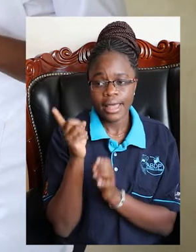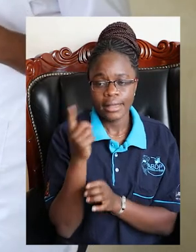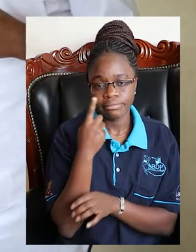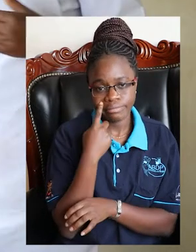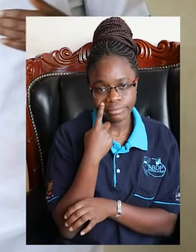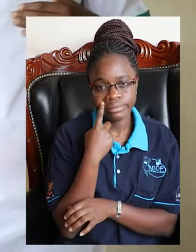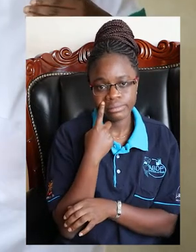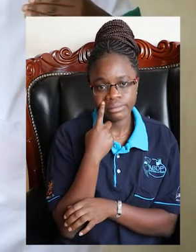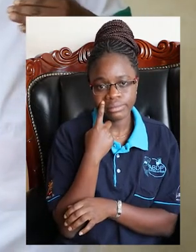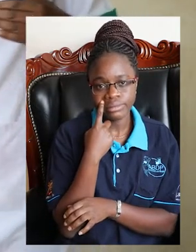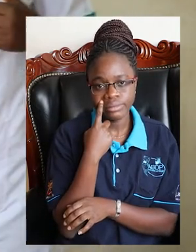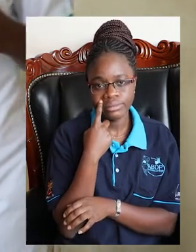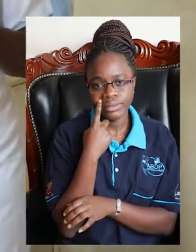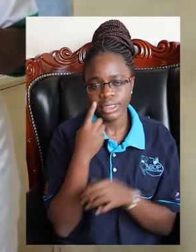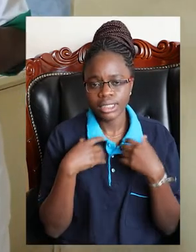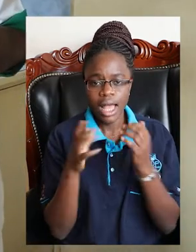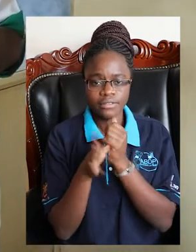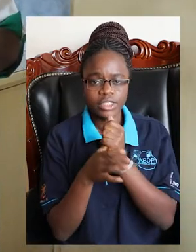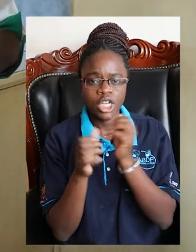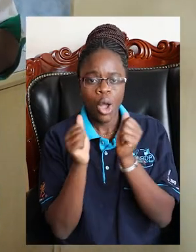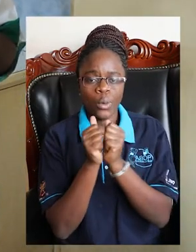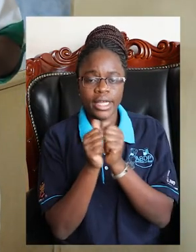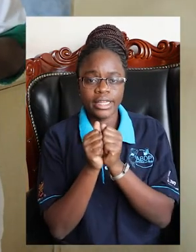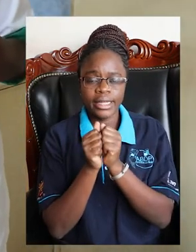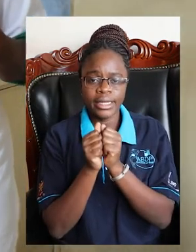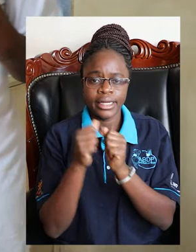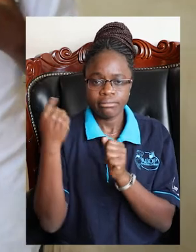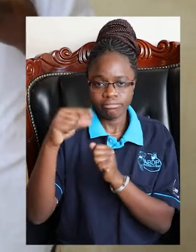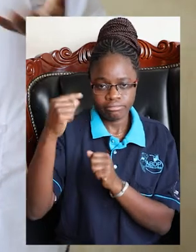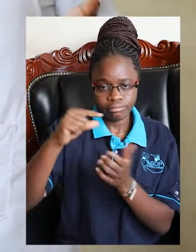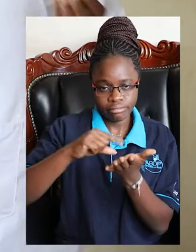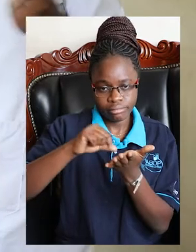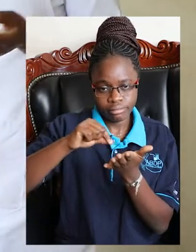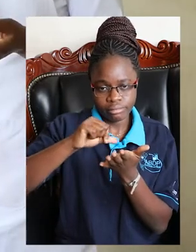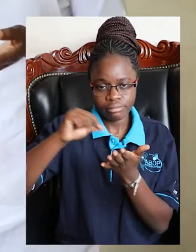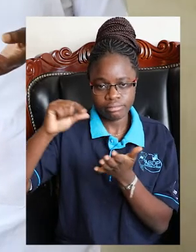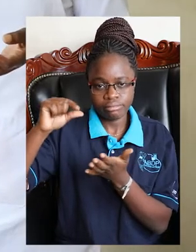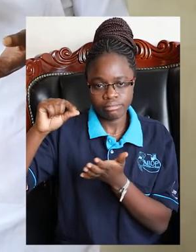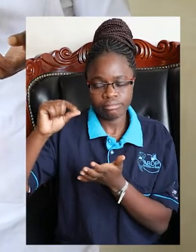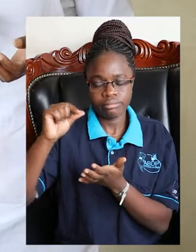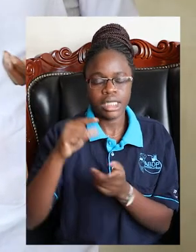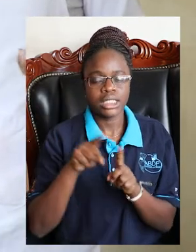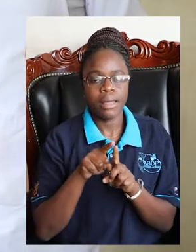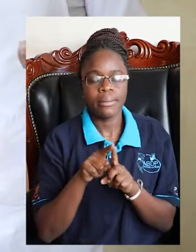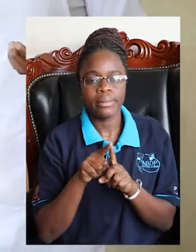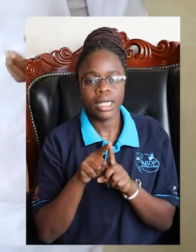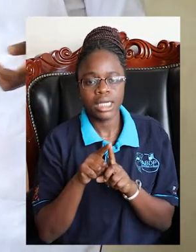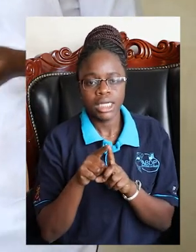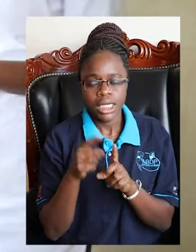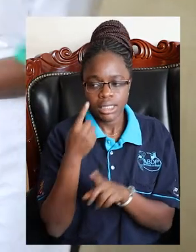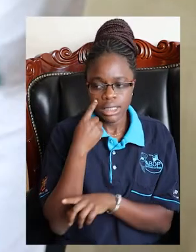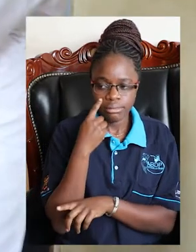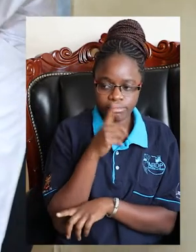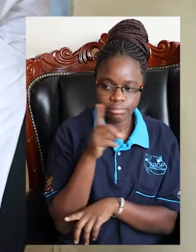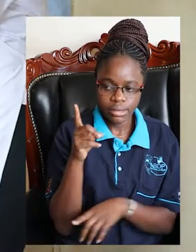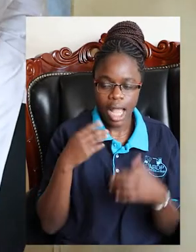making fish with fish and then with cowpeas as the fillings of the sambusas. So for that one, we have